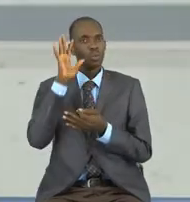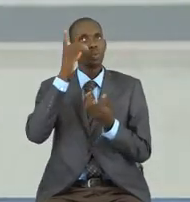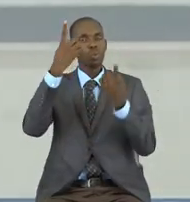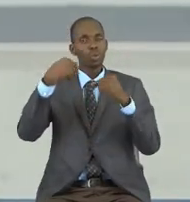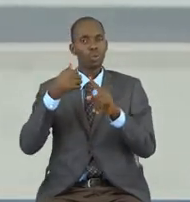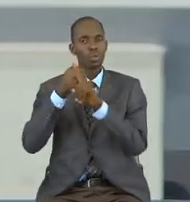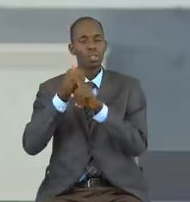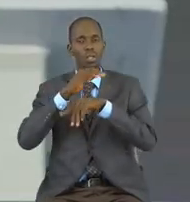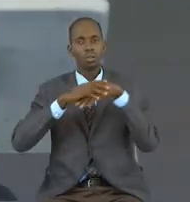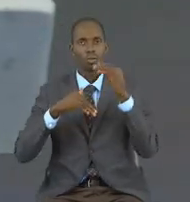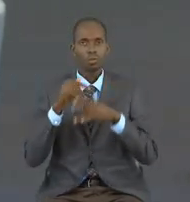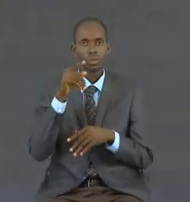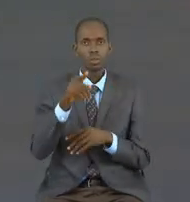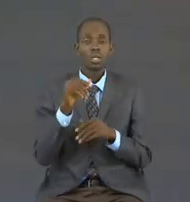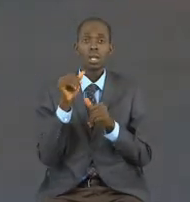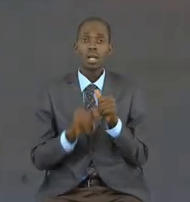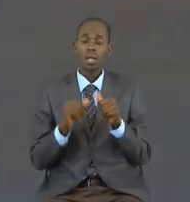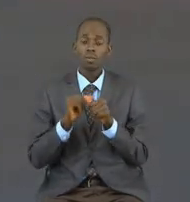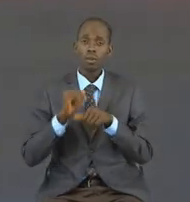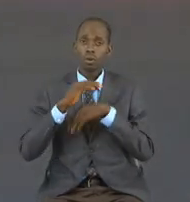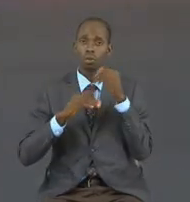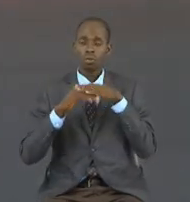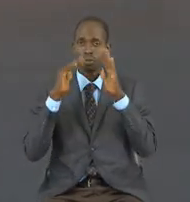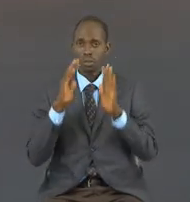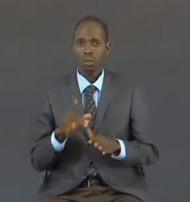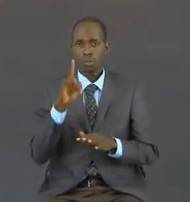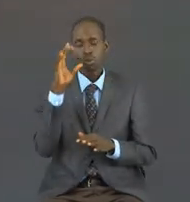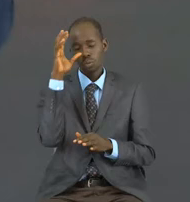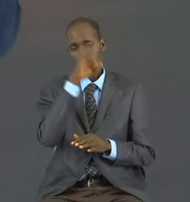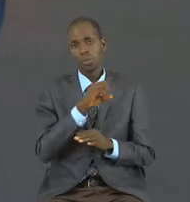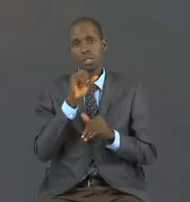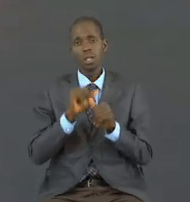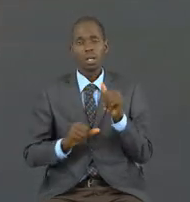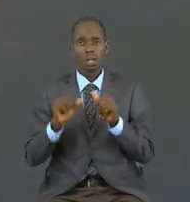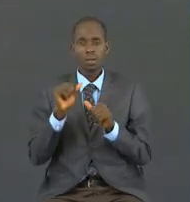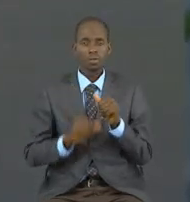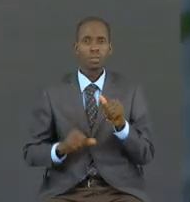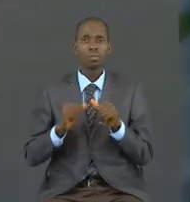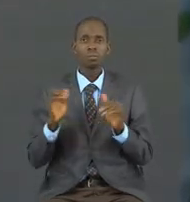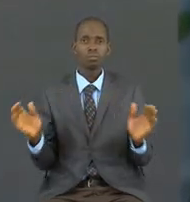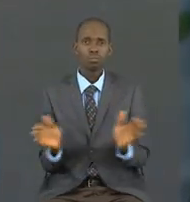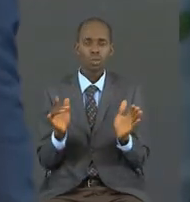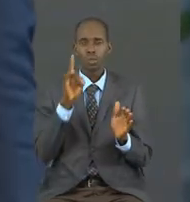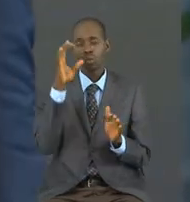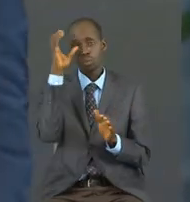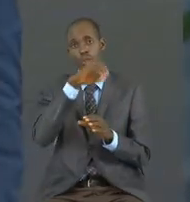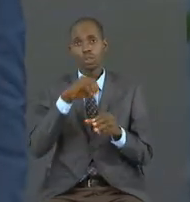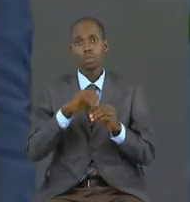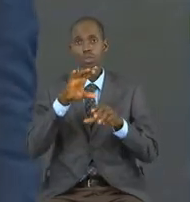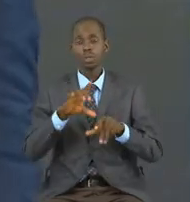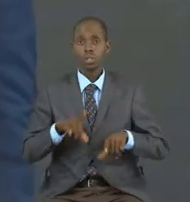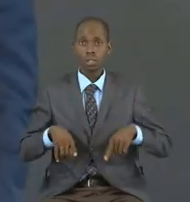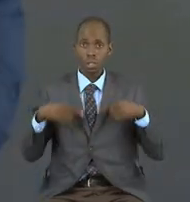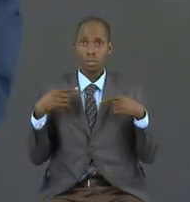you lose in your life, every companion, every consolation you lose in your life, they are giving way to